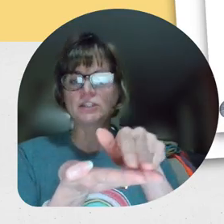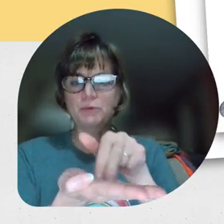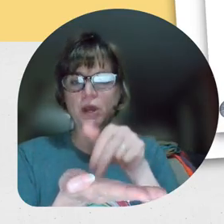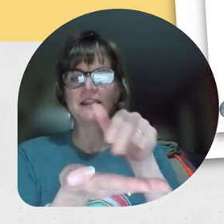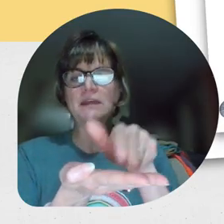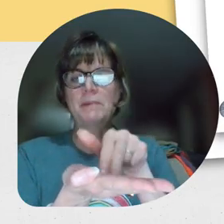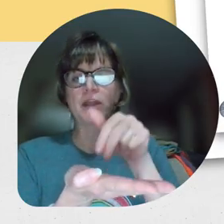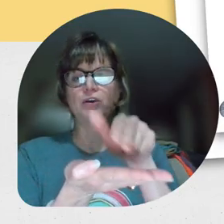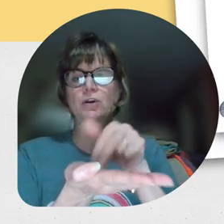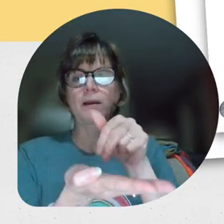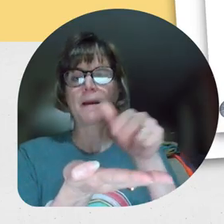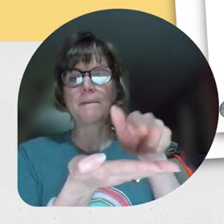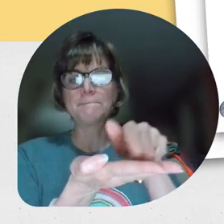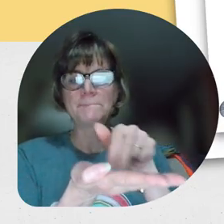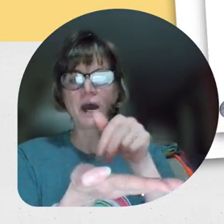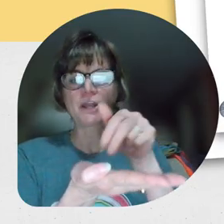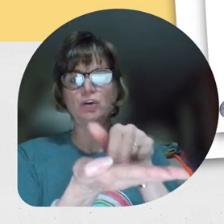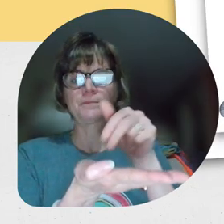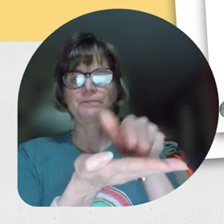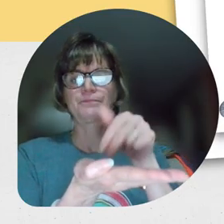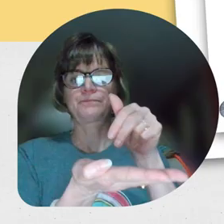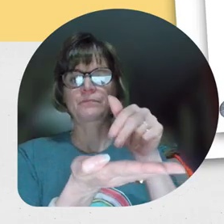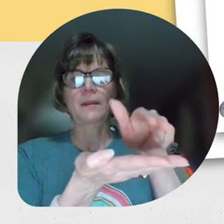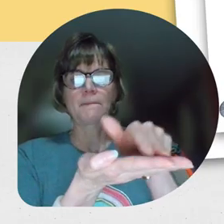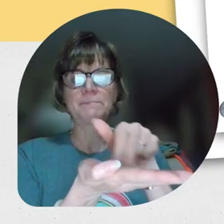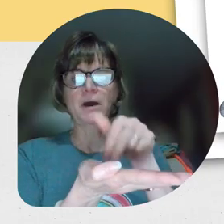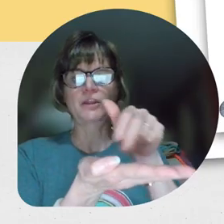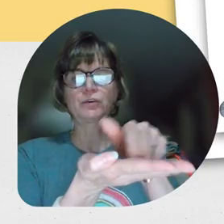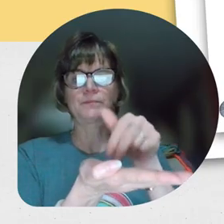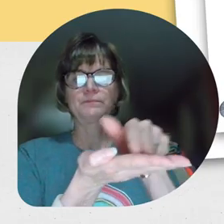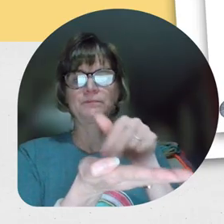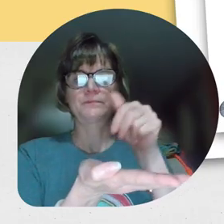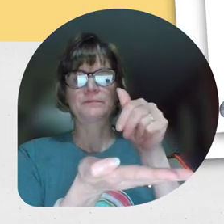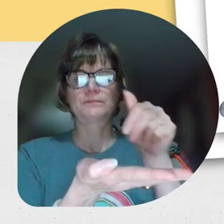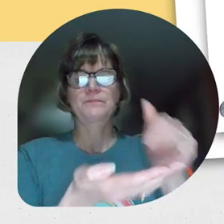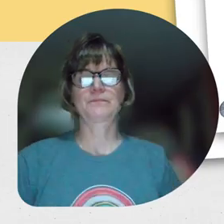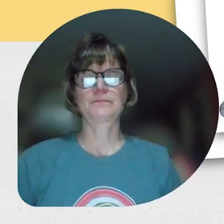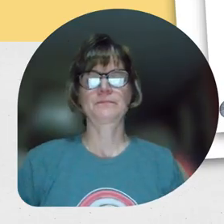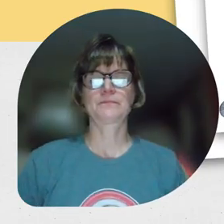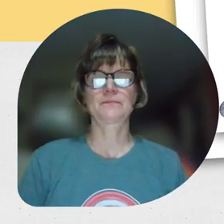you're spreading the butter. Butter, butter.